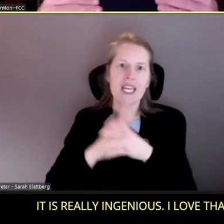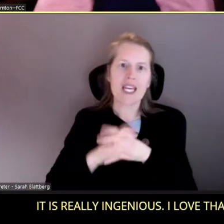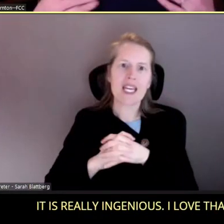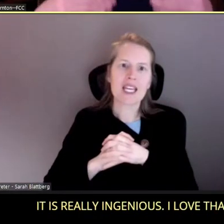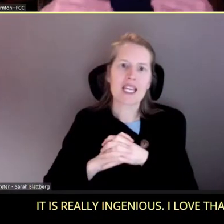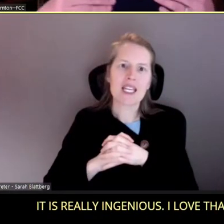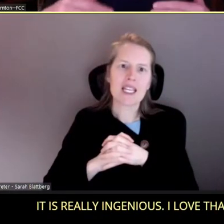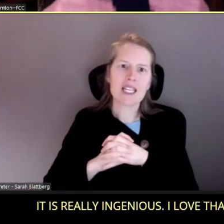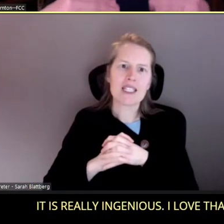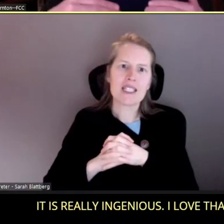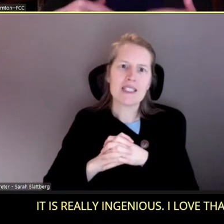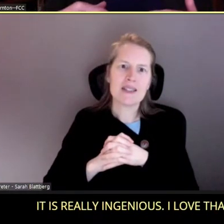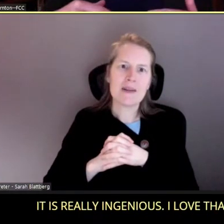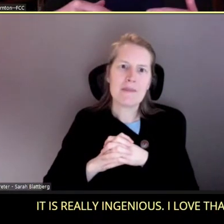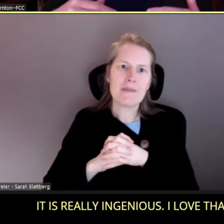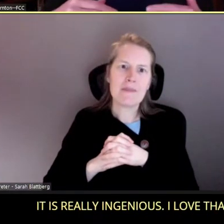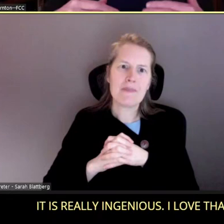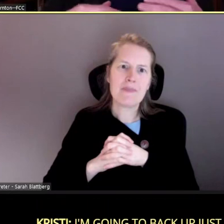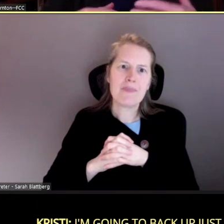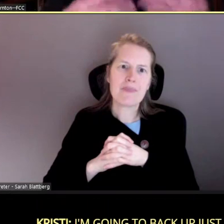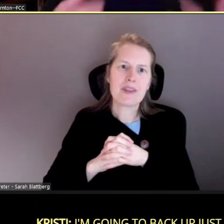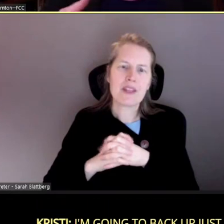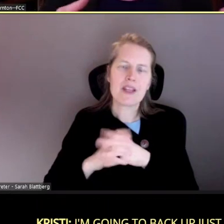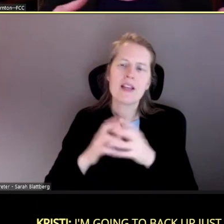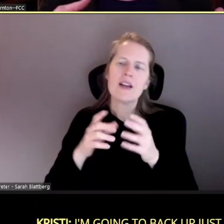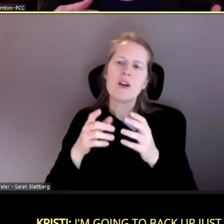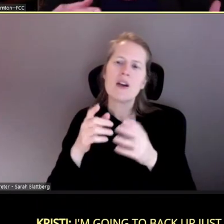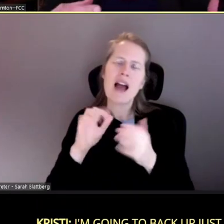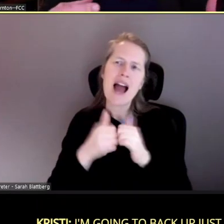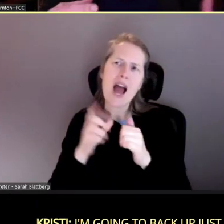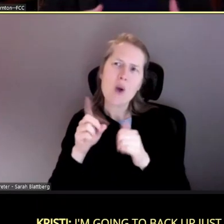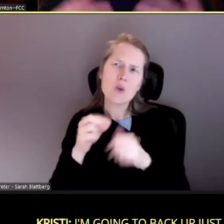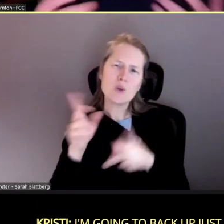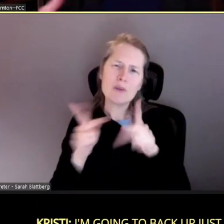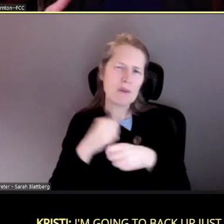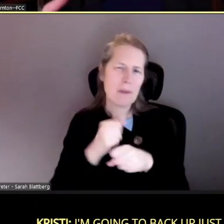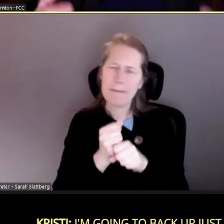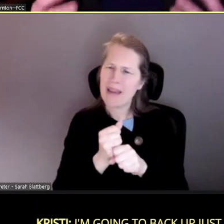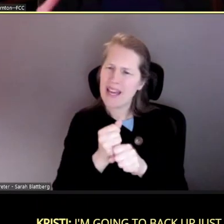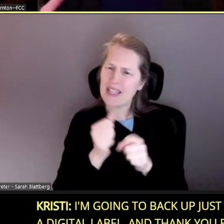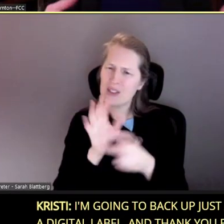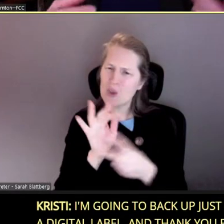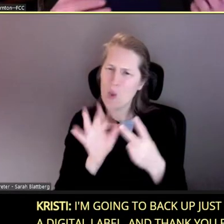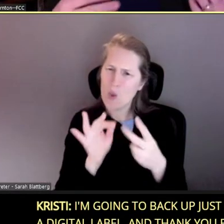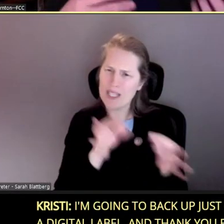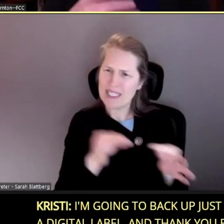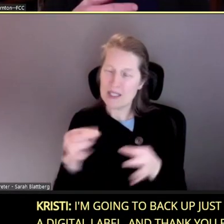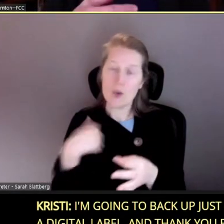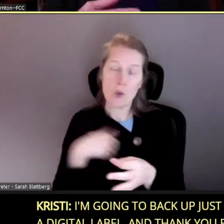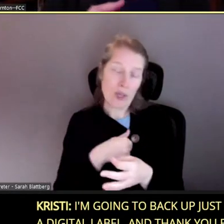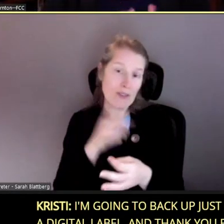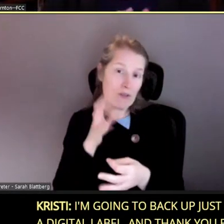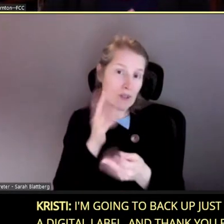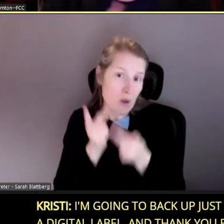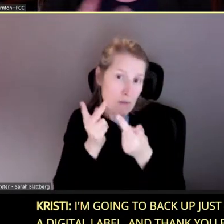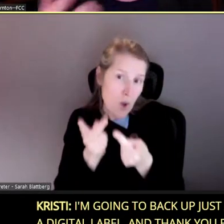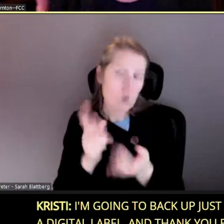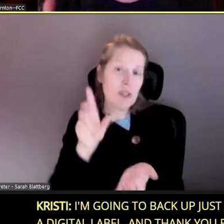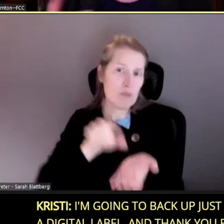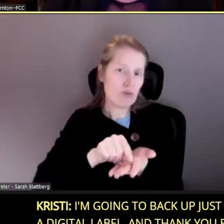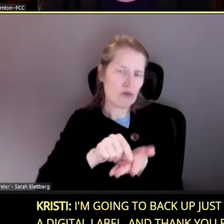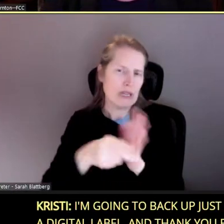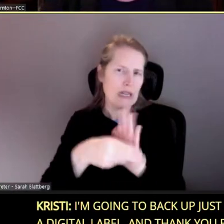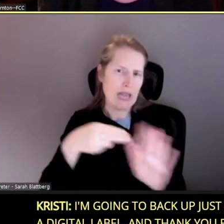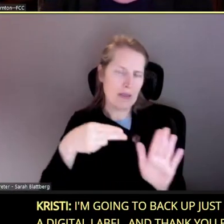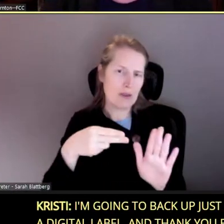back up to how people make choices. We're designing we've proposed a print label that would also be displayed at point of